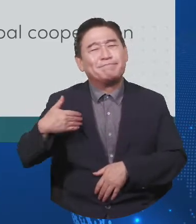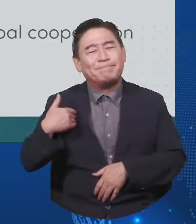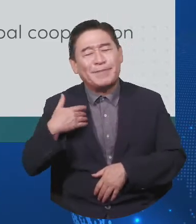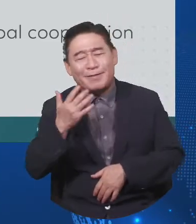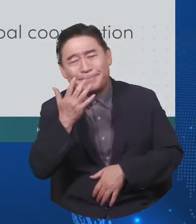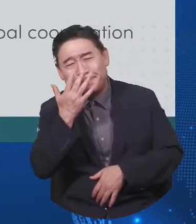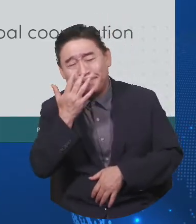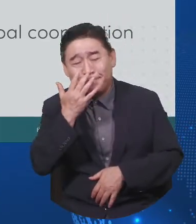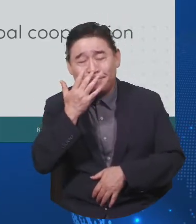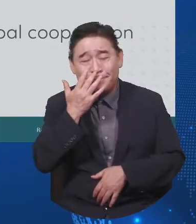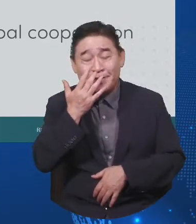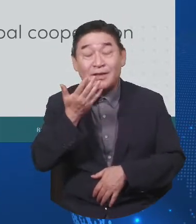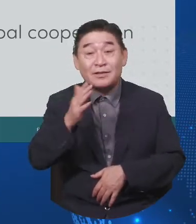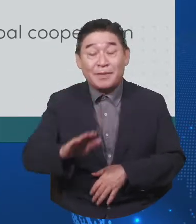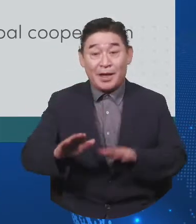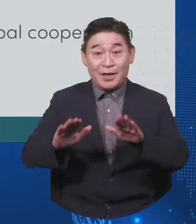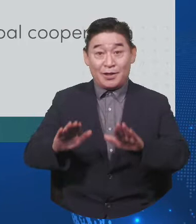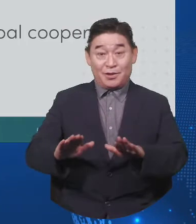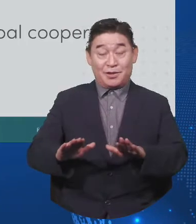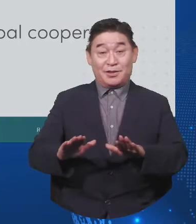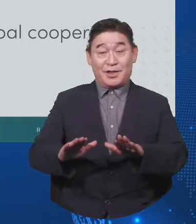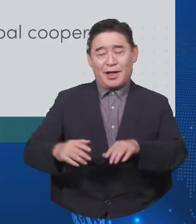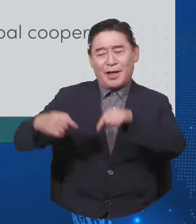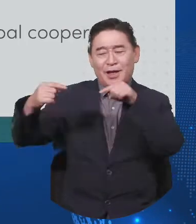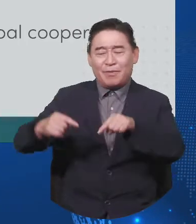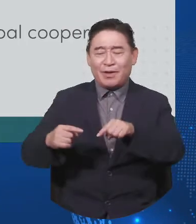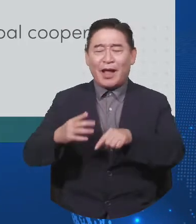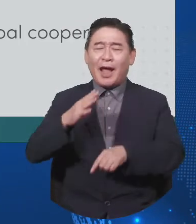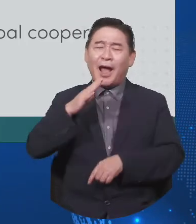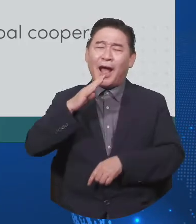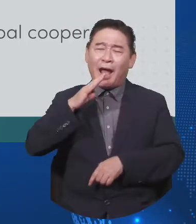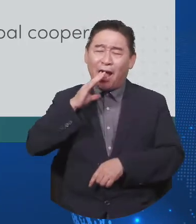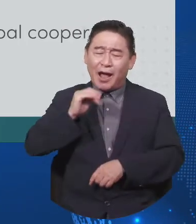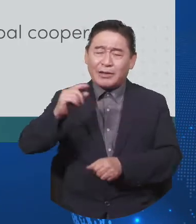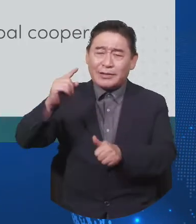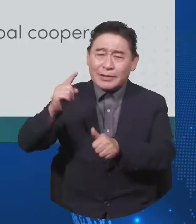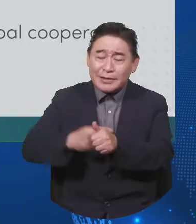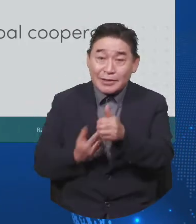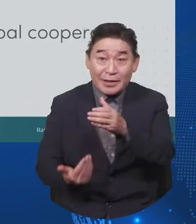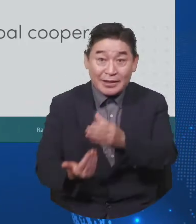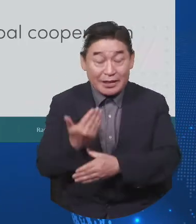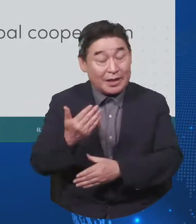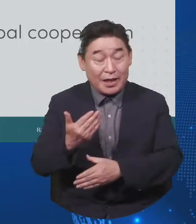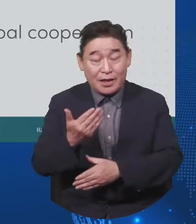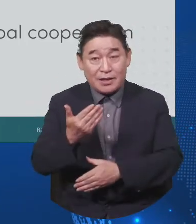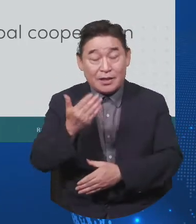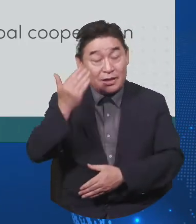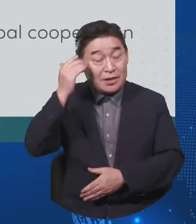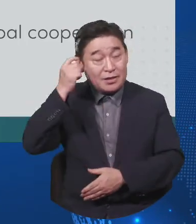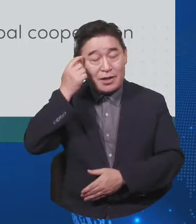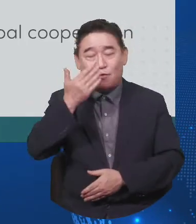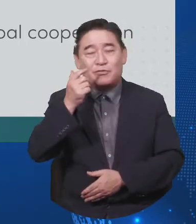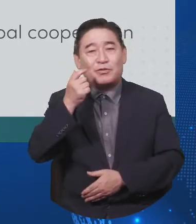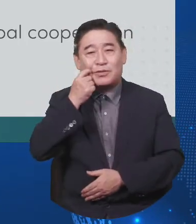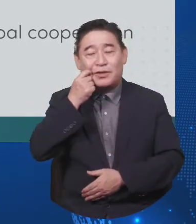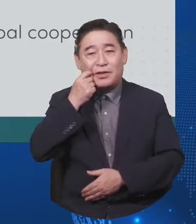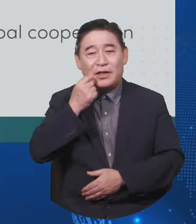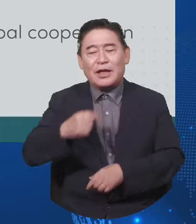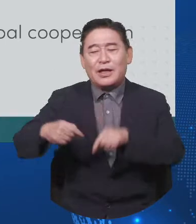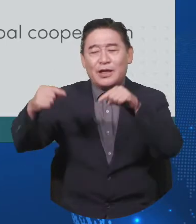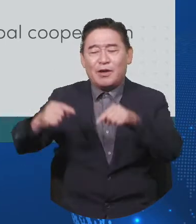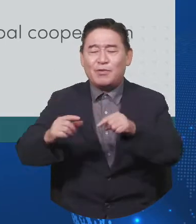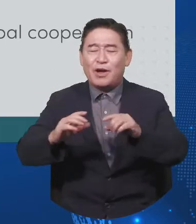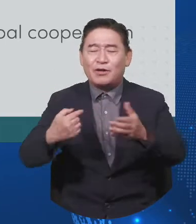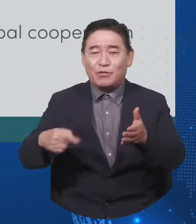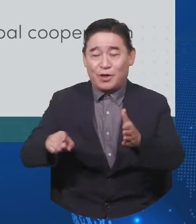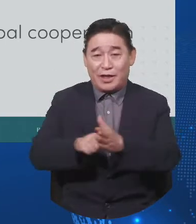for granted, even in response to global crises where all countries stand to benefit from collective action.